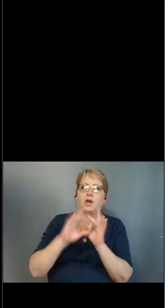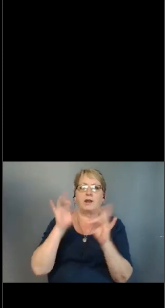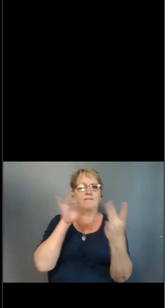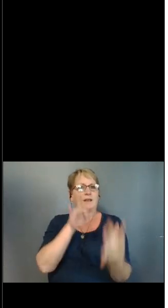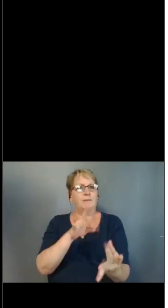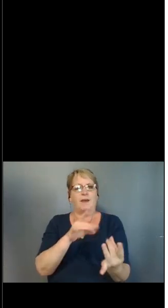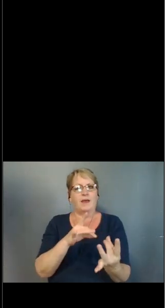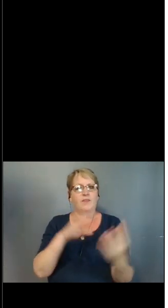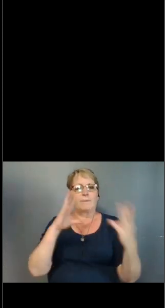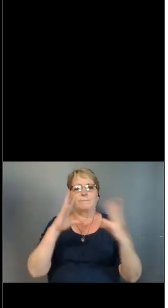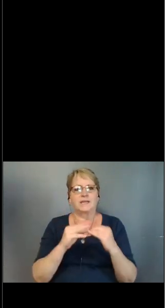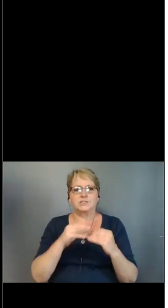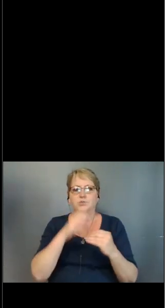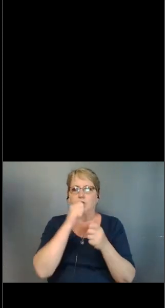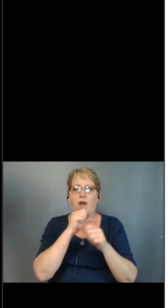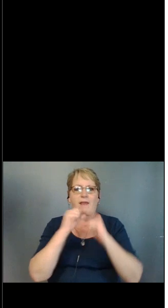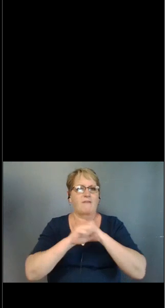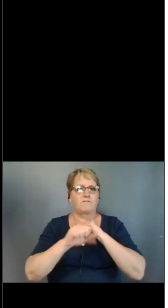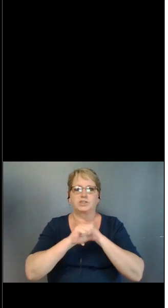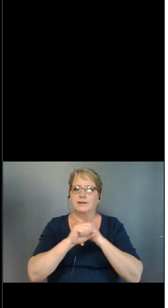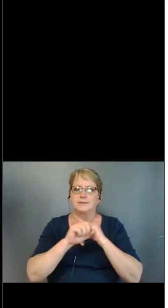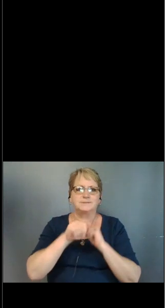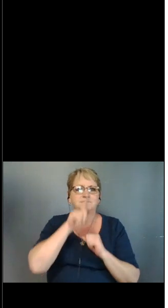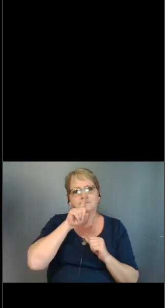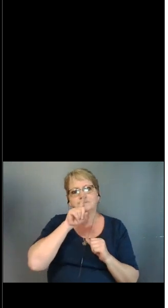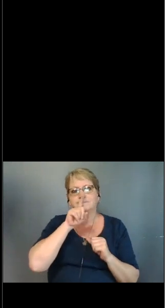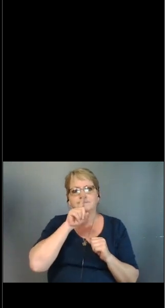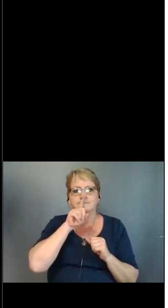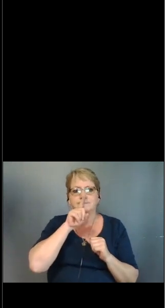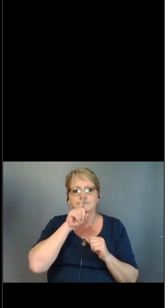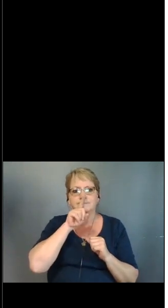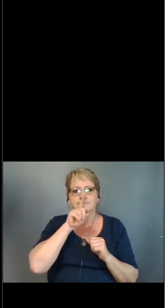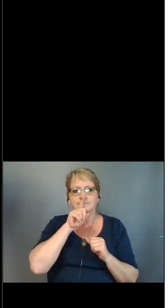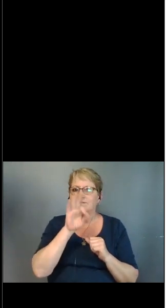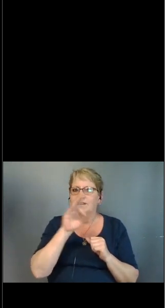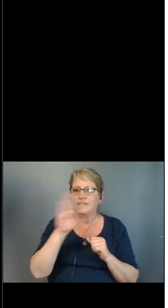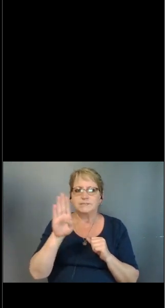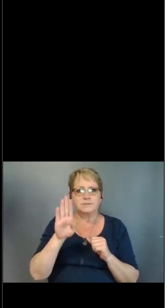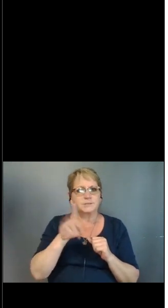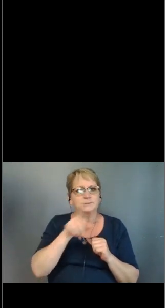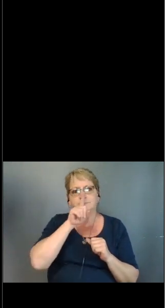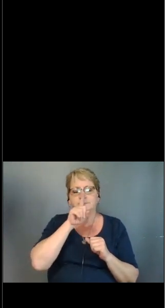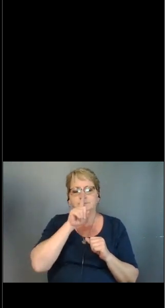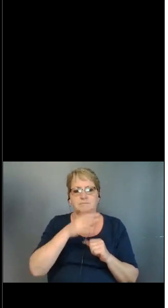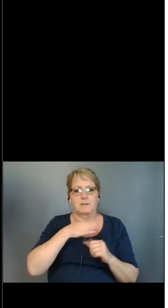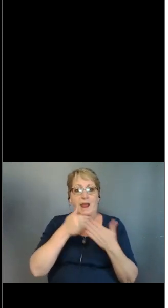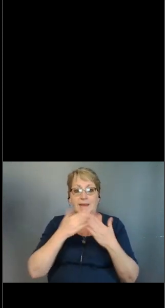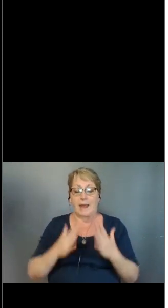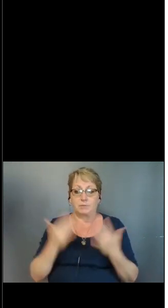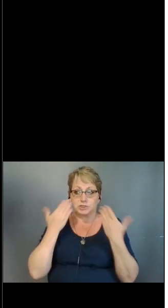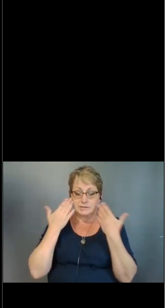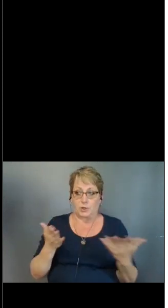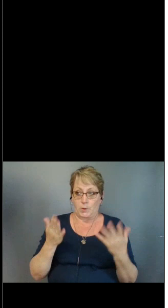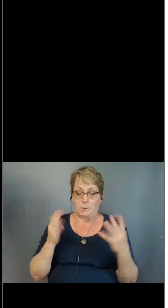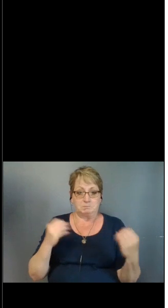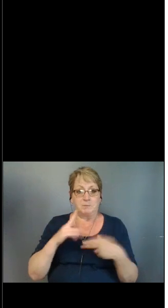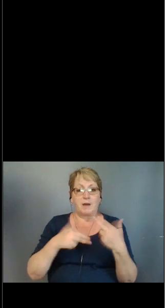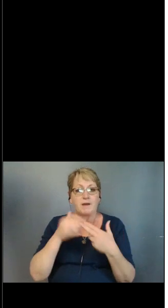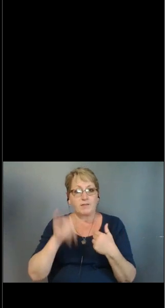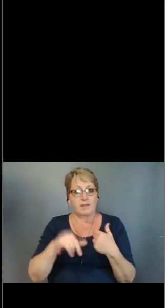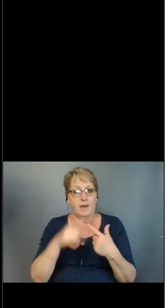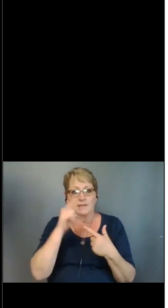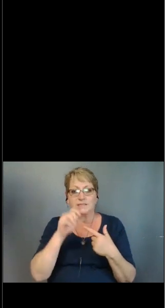they were not advertised widely on Facebook, and my neighbors didn't know about it. And because the